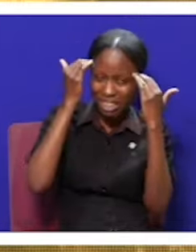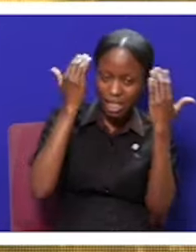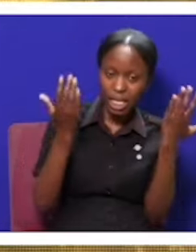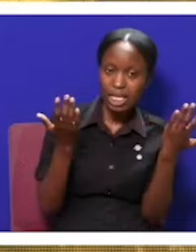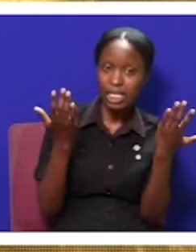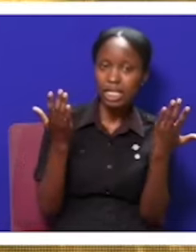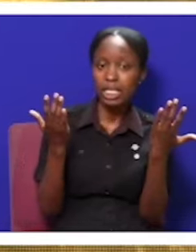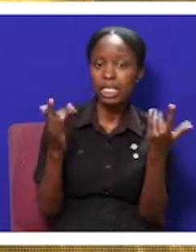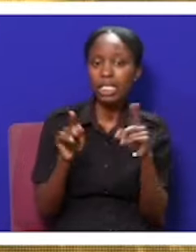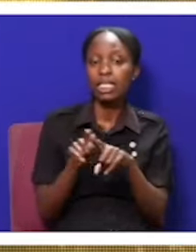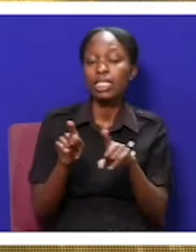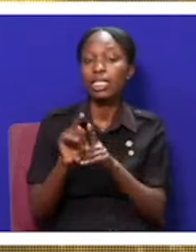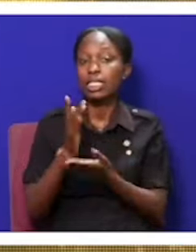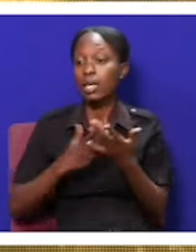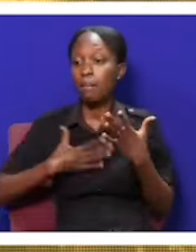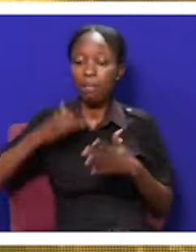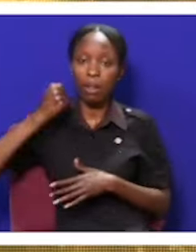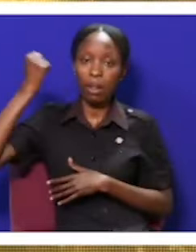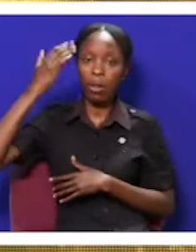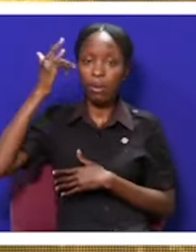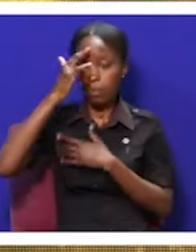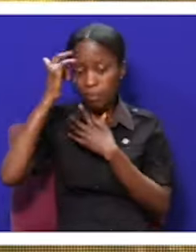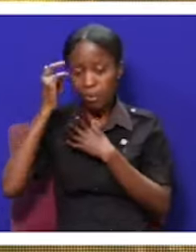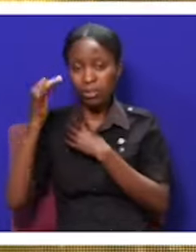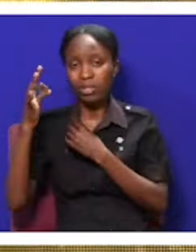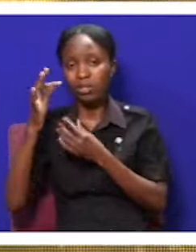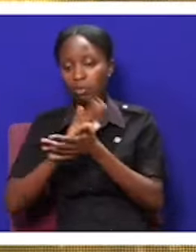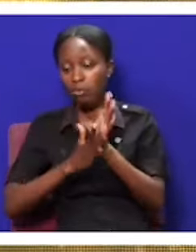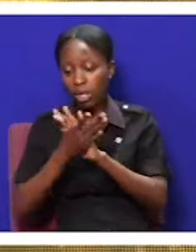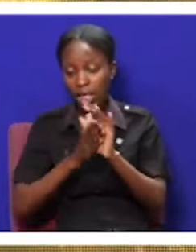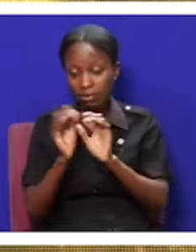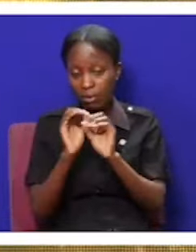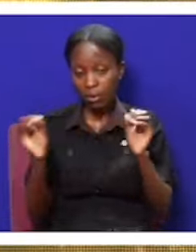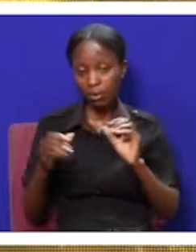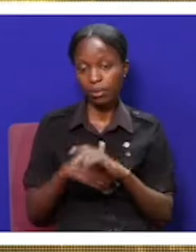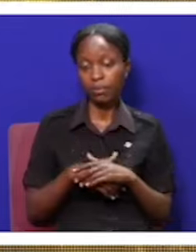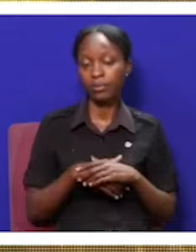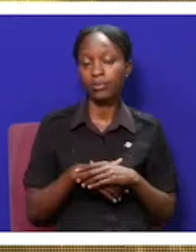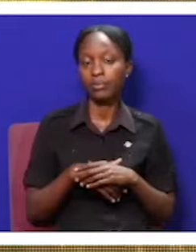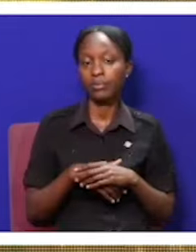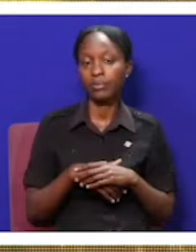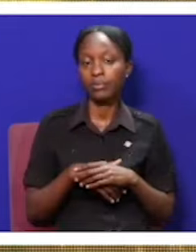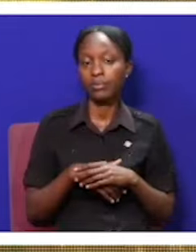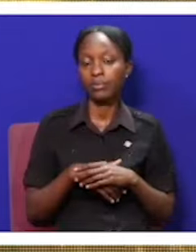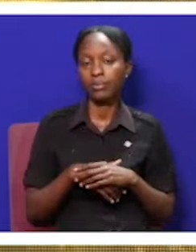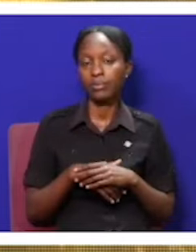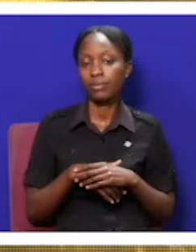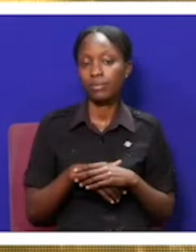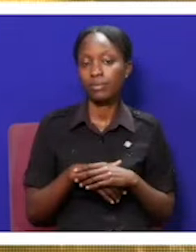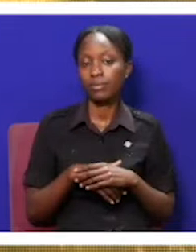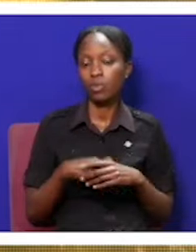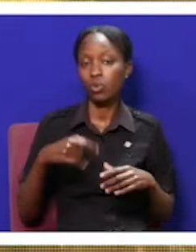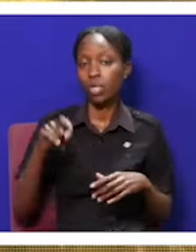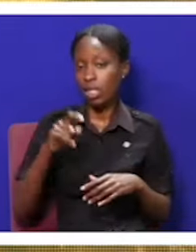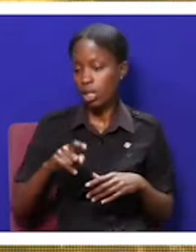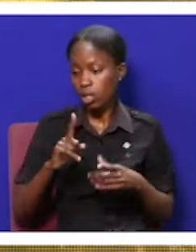sadly, some that have killed themselves because of this. And imagine the Bible is reminding us that if we practice